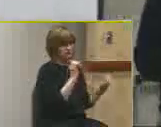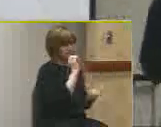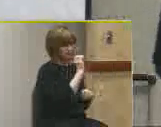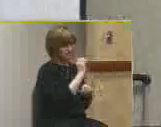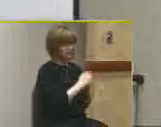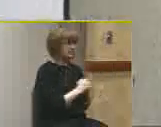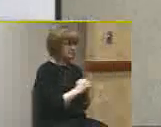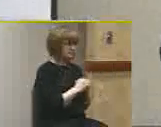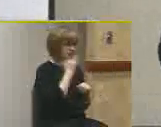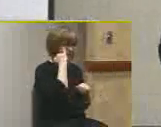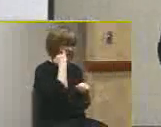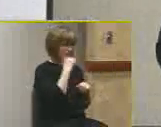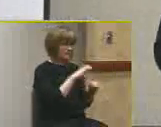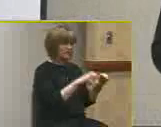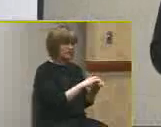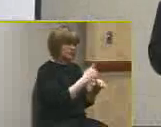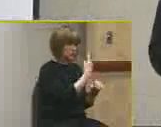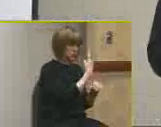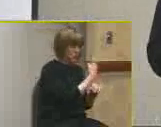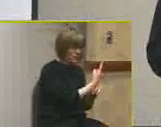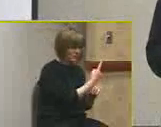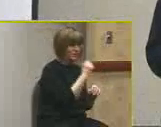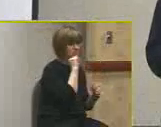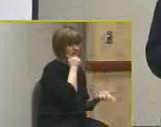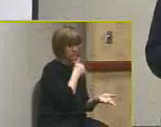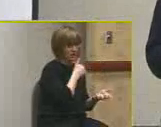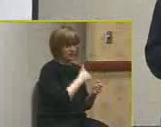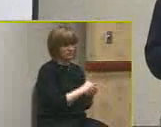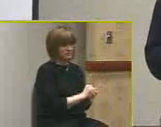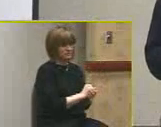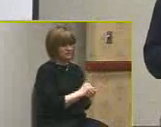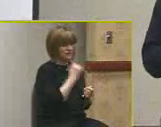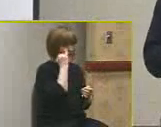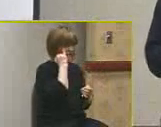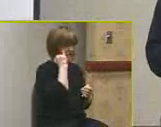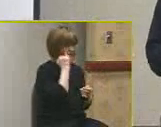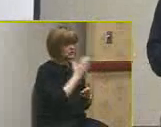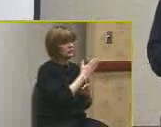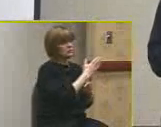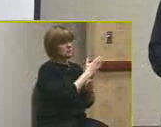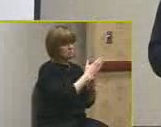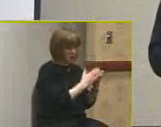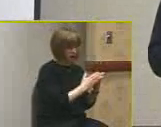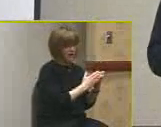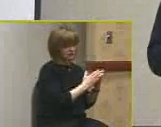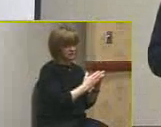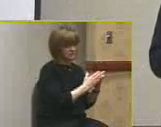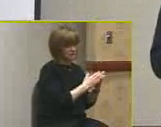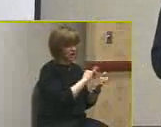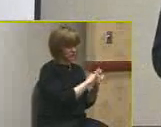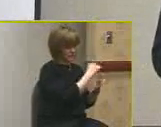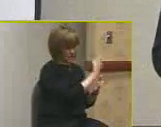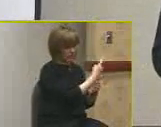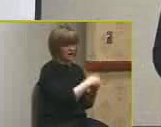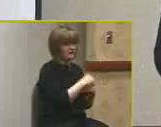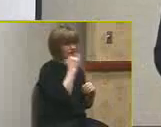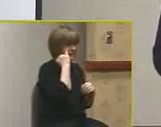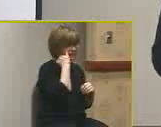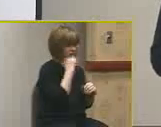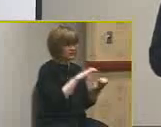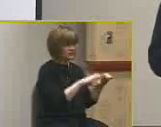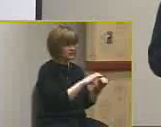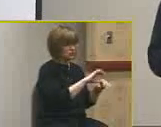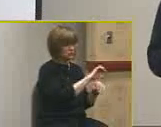then what if he could do 1 of them tomorrow? And what if he could just do part of 1 of them? If he could do 10% of 1